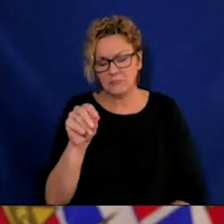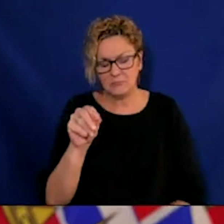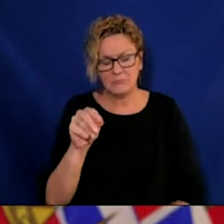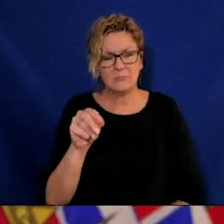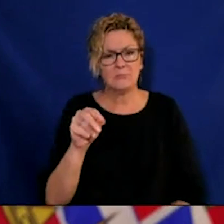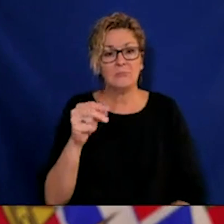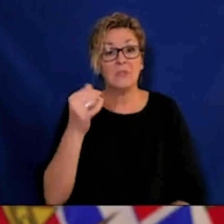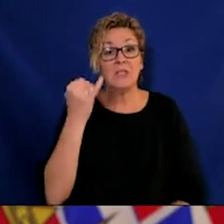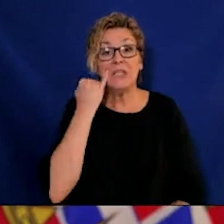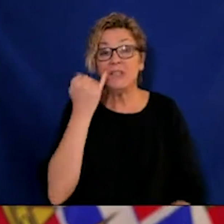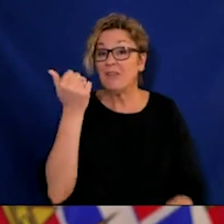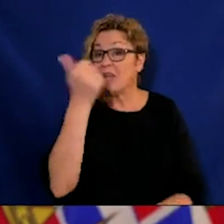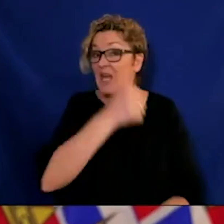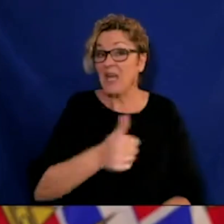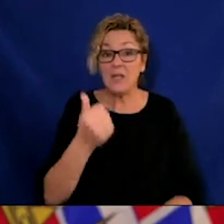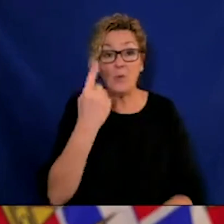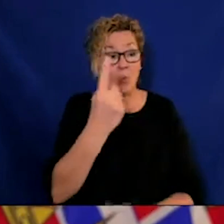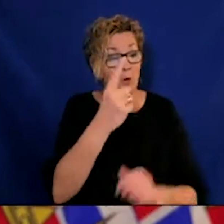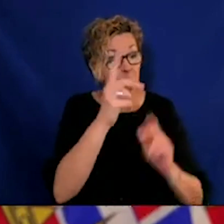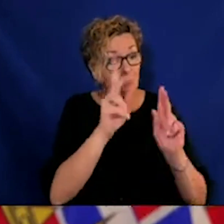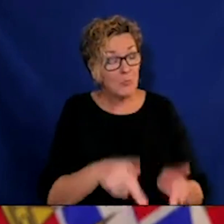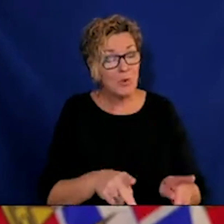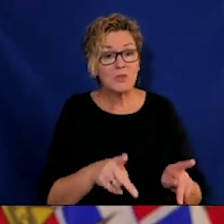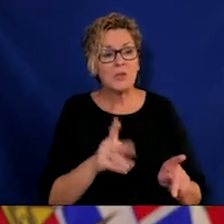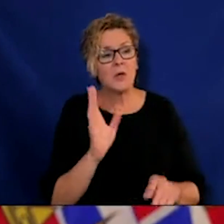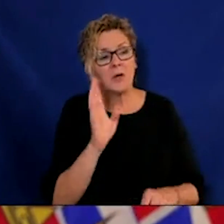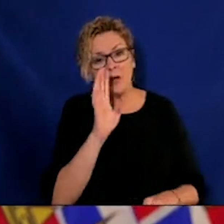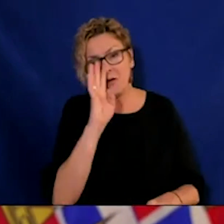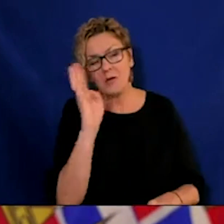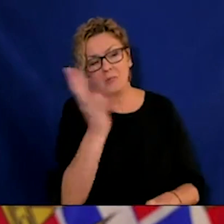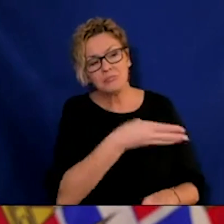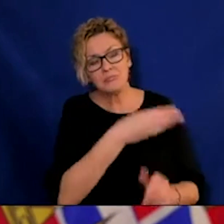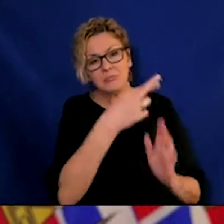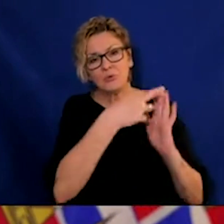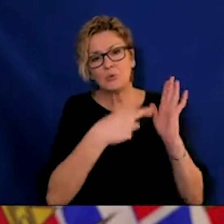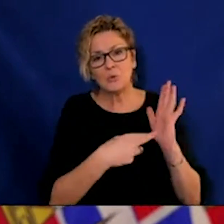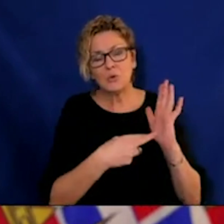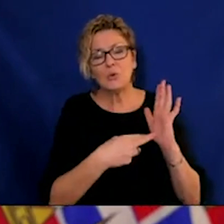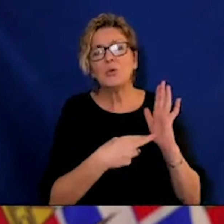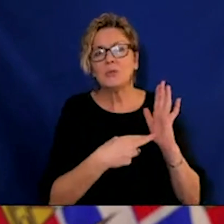closest to us that are most at risk when we take risks.